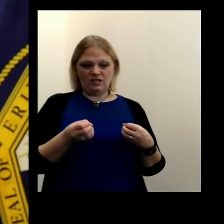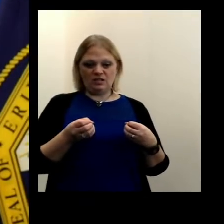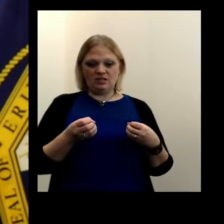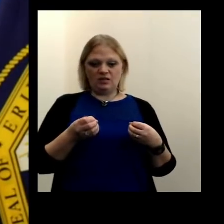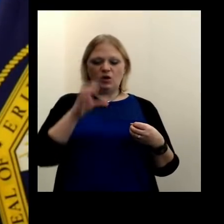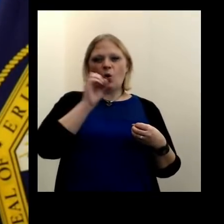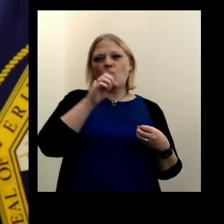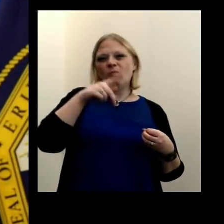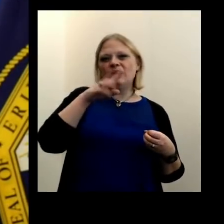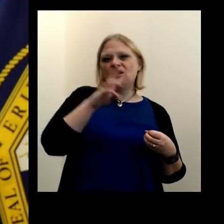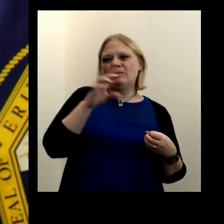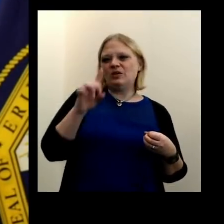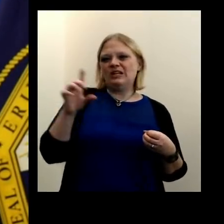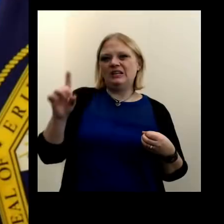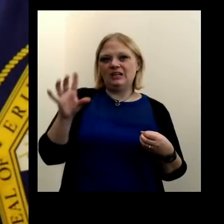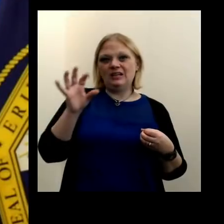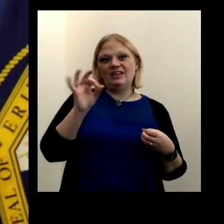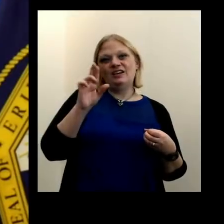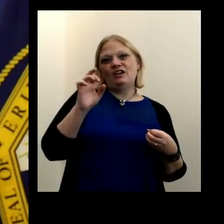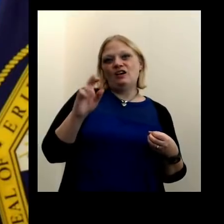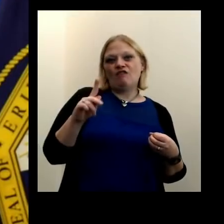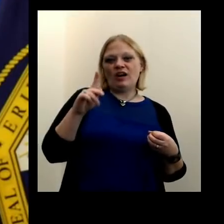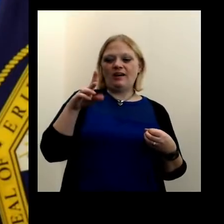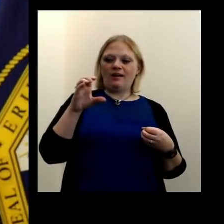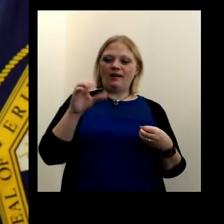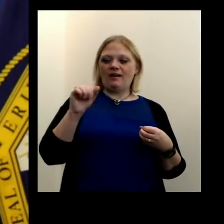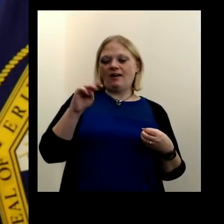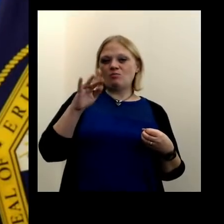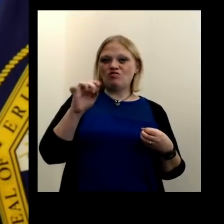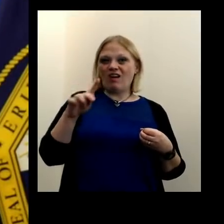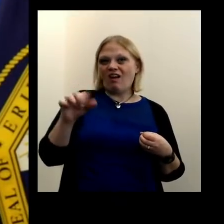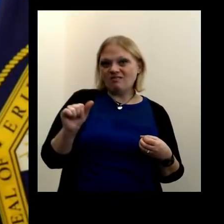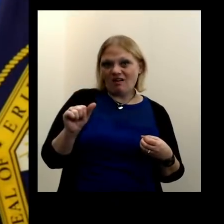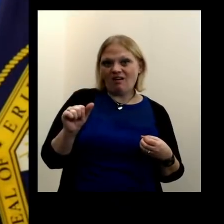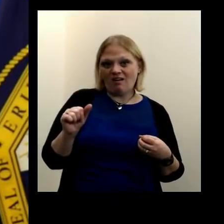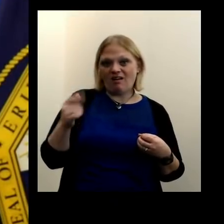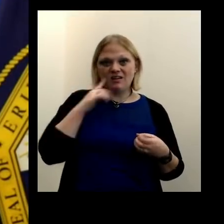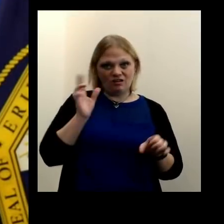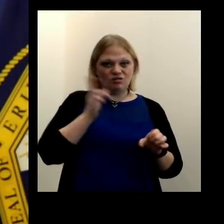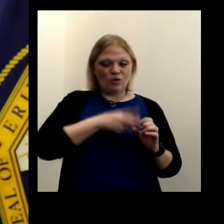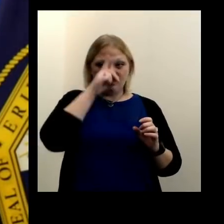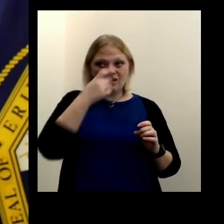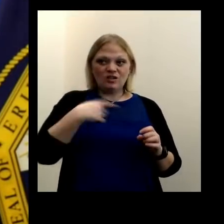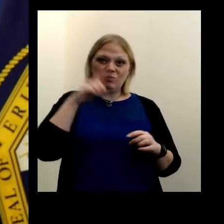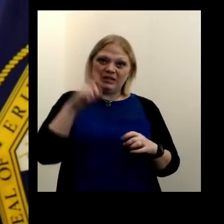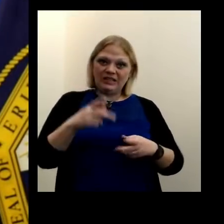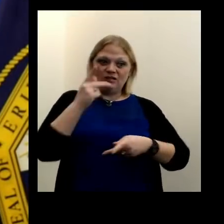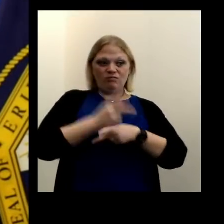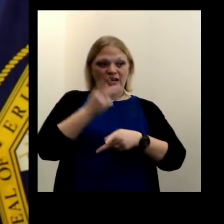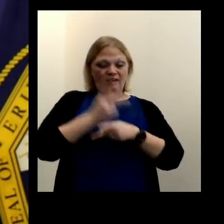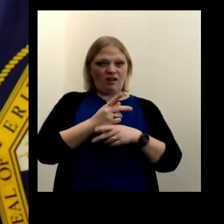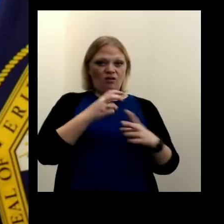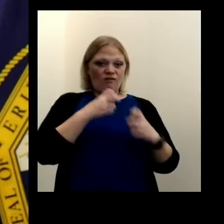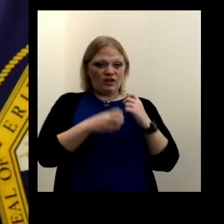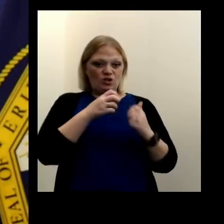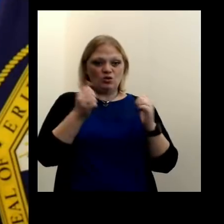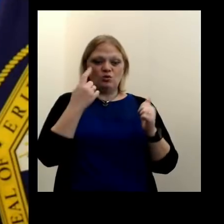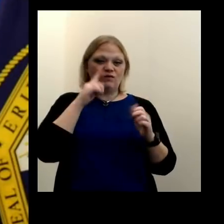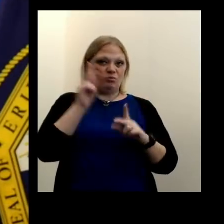with Disabilities, Frank Camerata, on, because there's special issues that we need to deal with for individuals who are disabled.